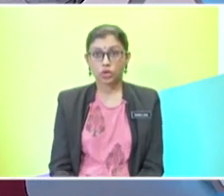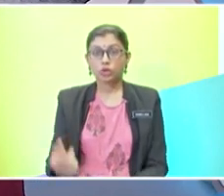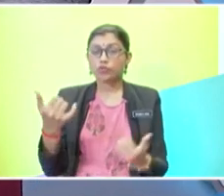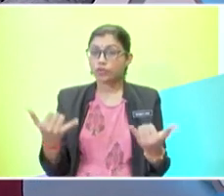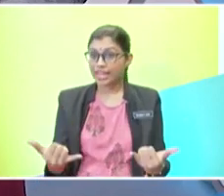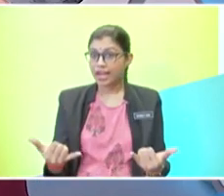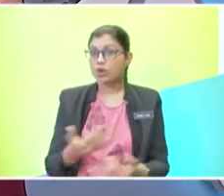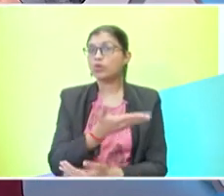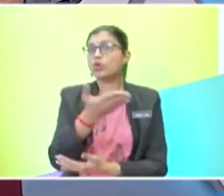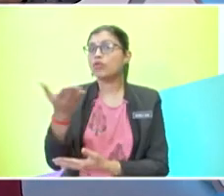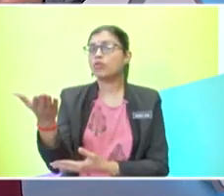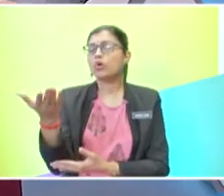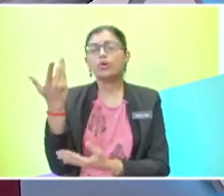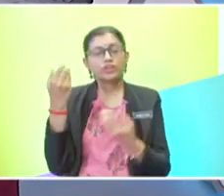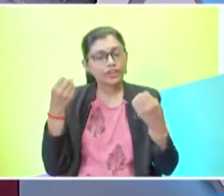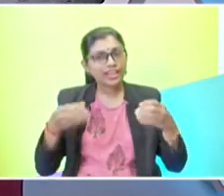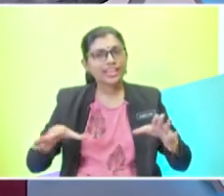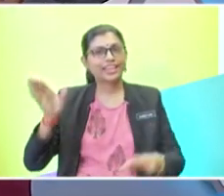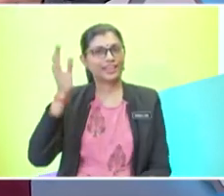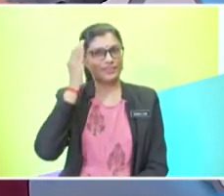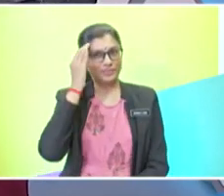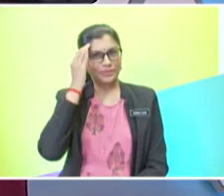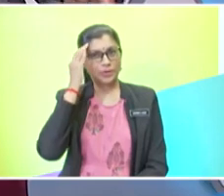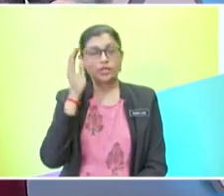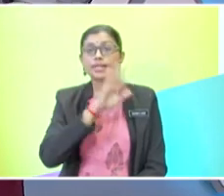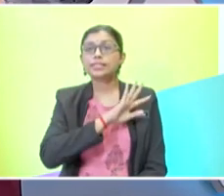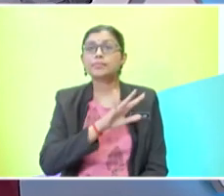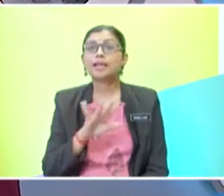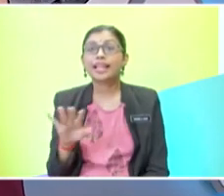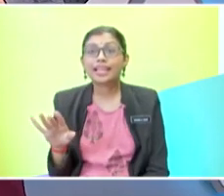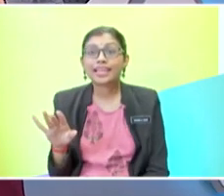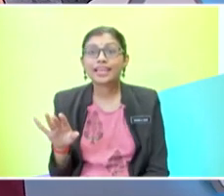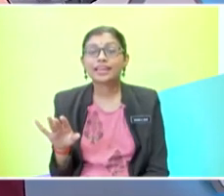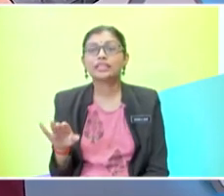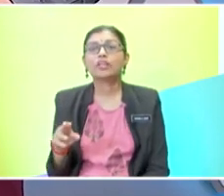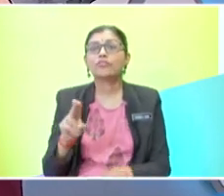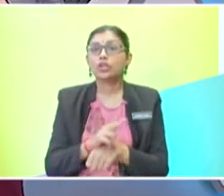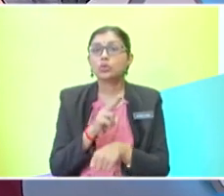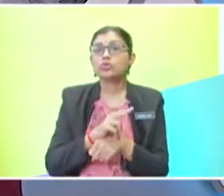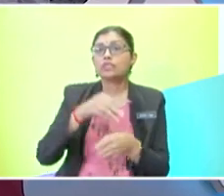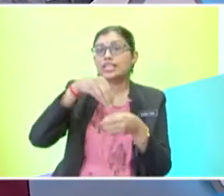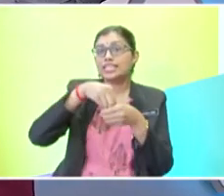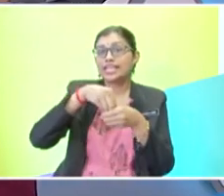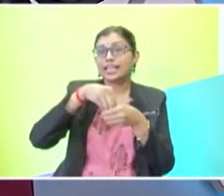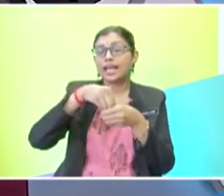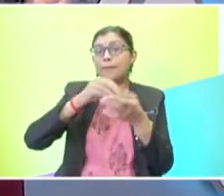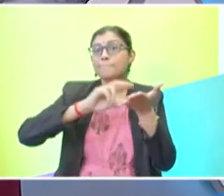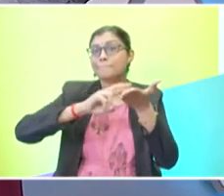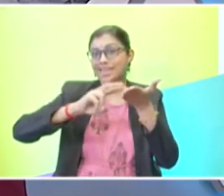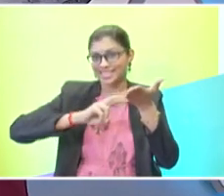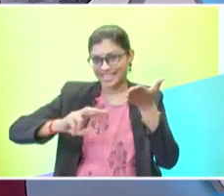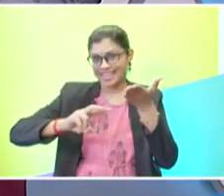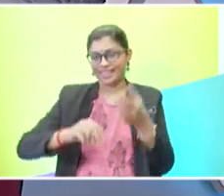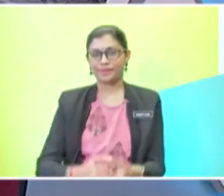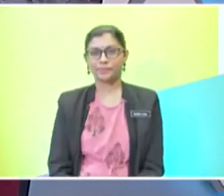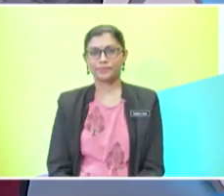our pupils, they were able to spell names of the objects. In this case, we are talking about food, so they managed to spell